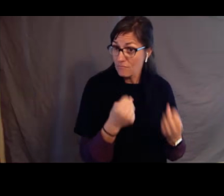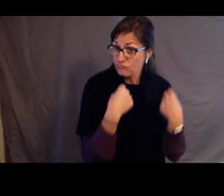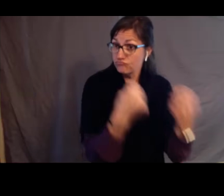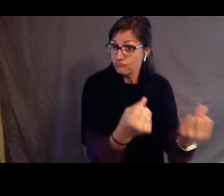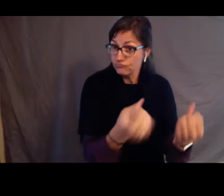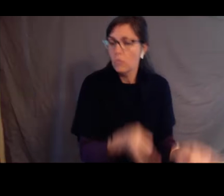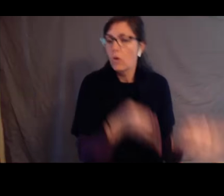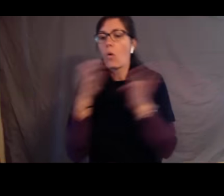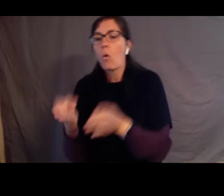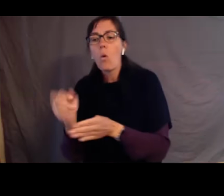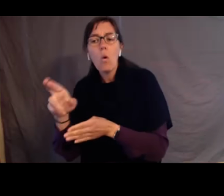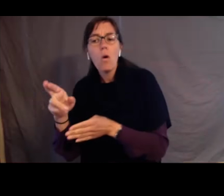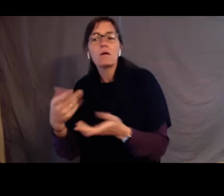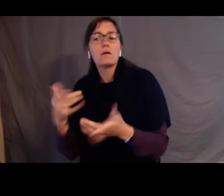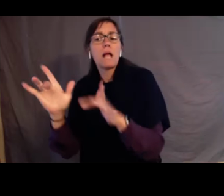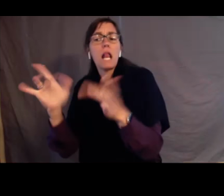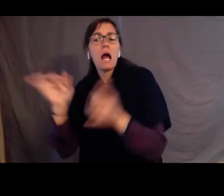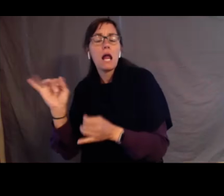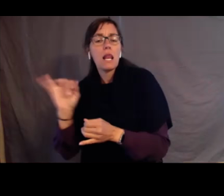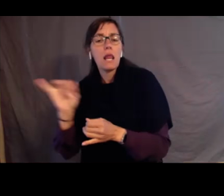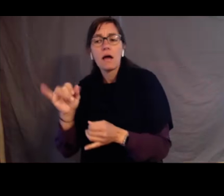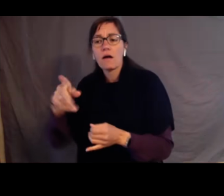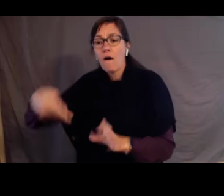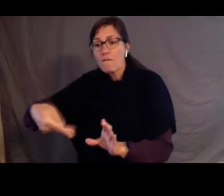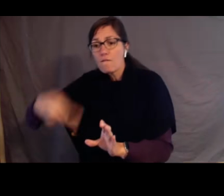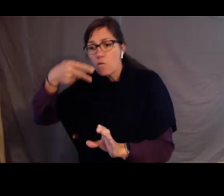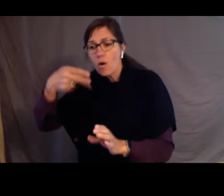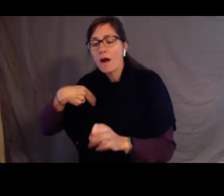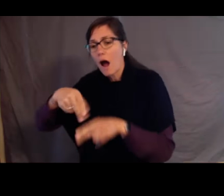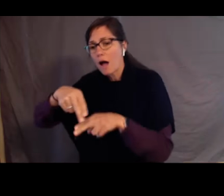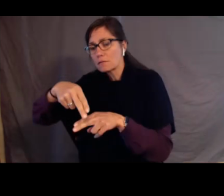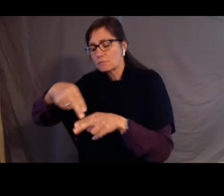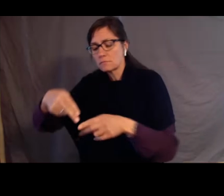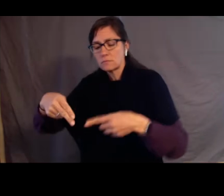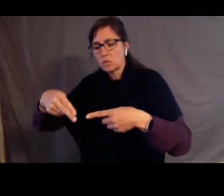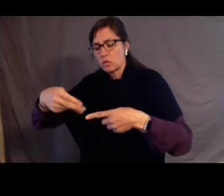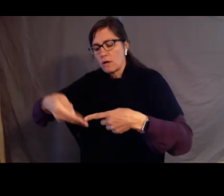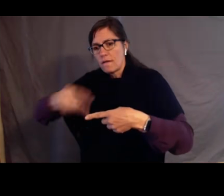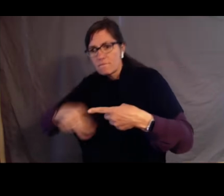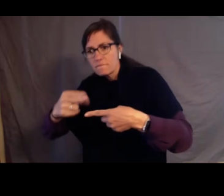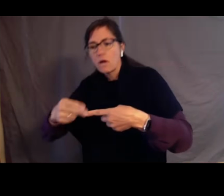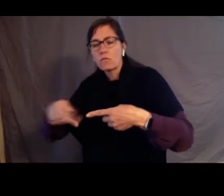fork. I'm just going to see if I move this up here, if this helps folks.